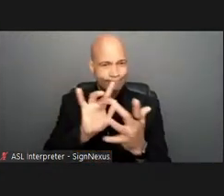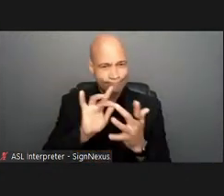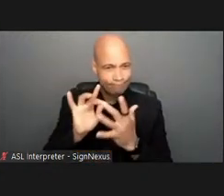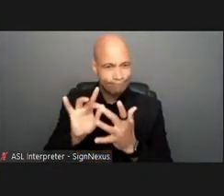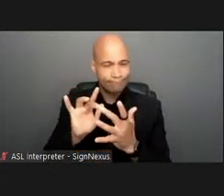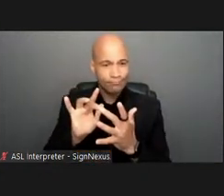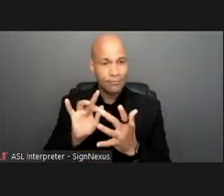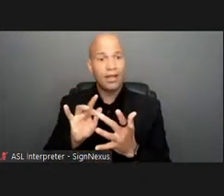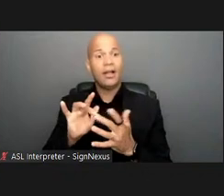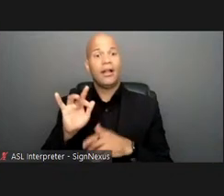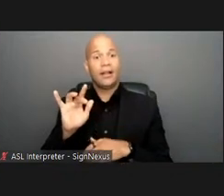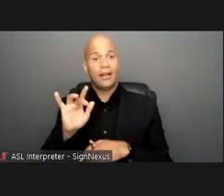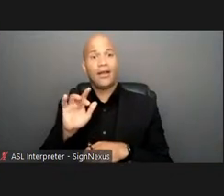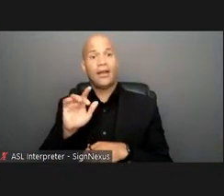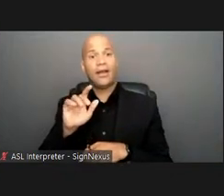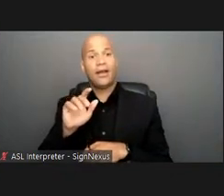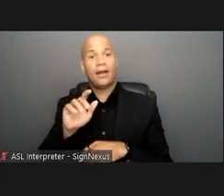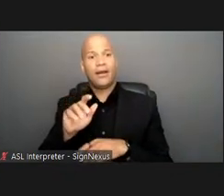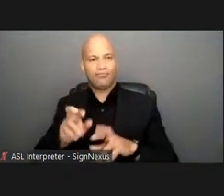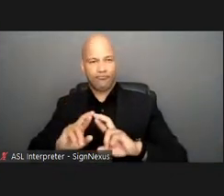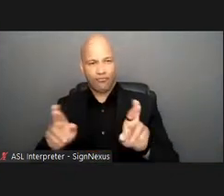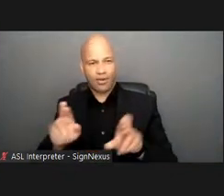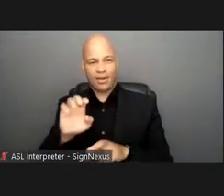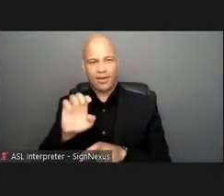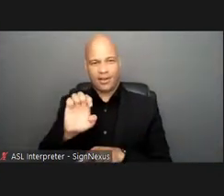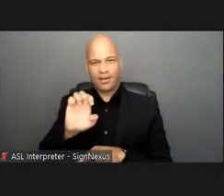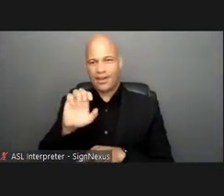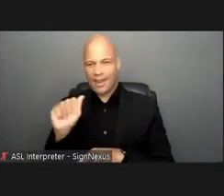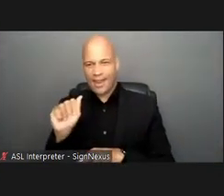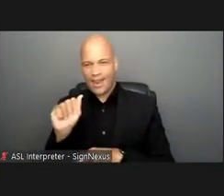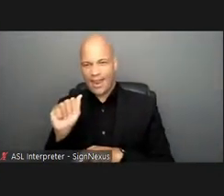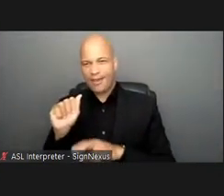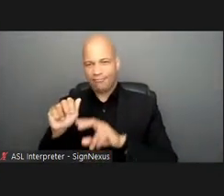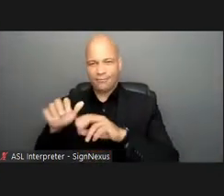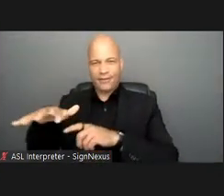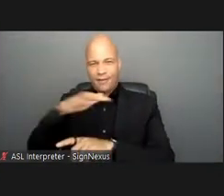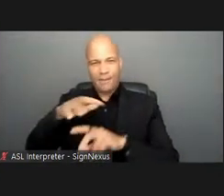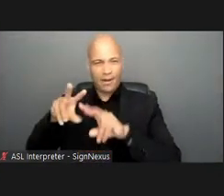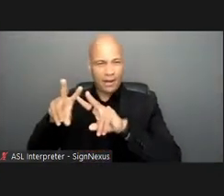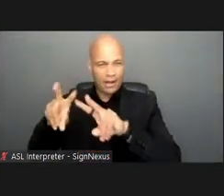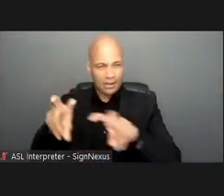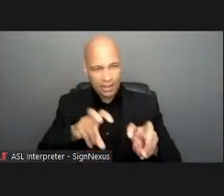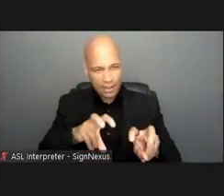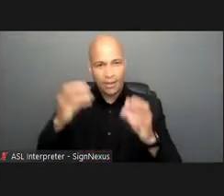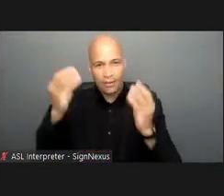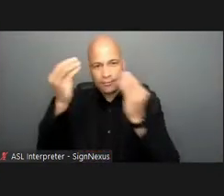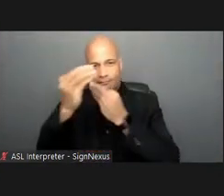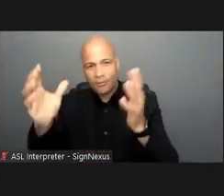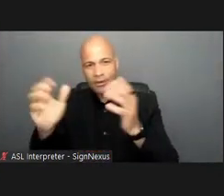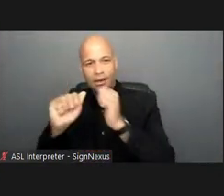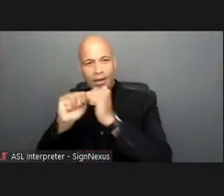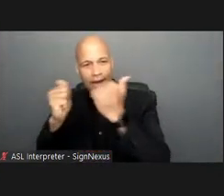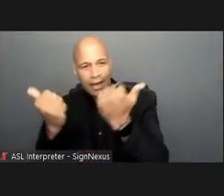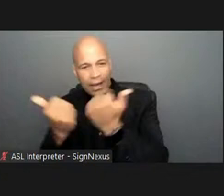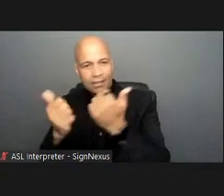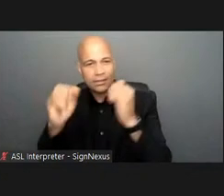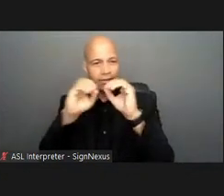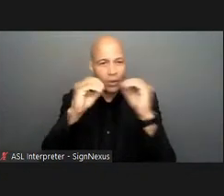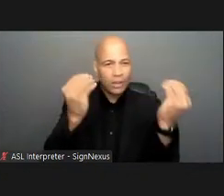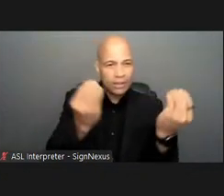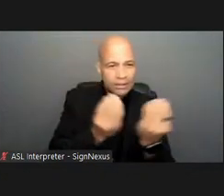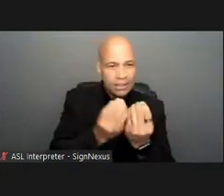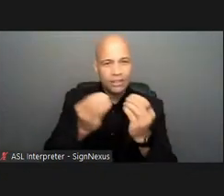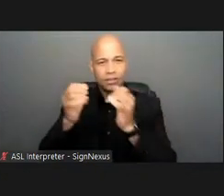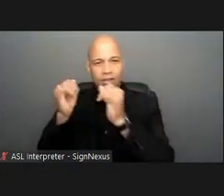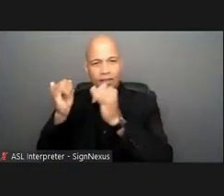assessment we've notified agencies and organizations and individuals of the environmental assessments availability and we're now